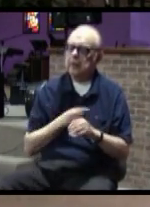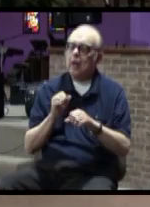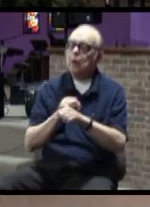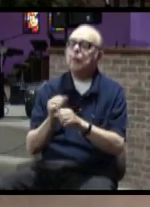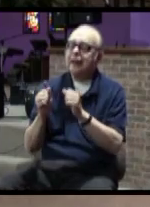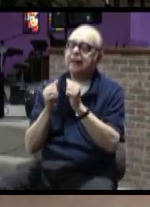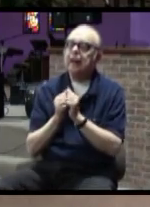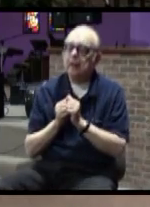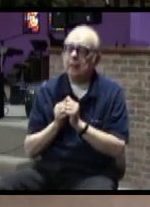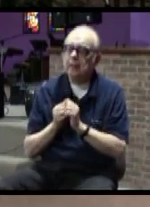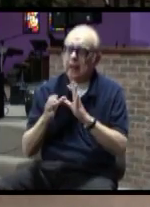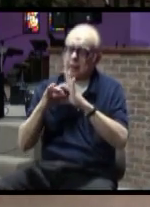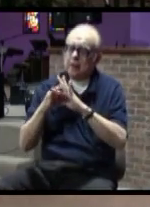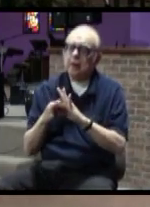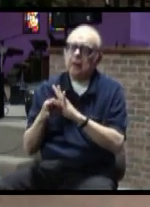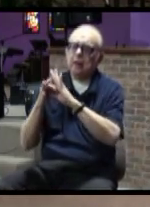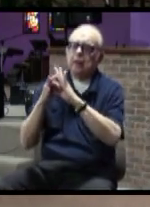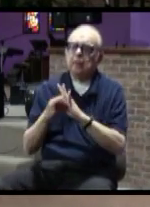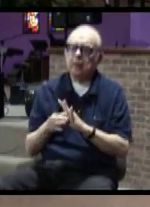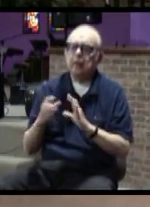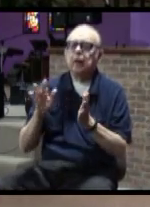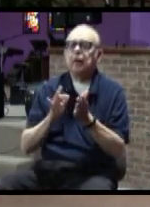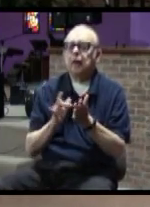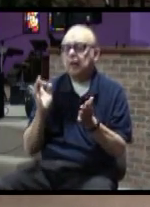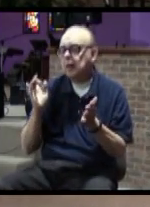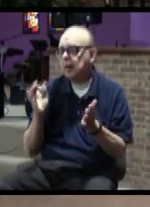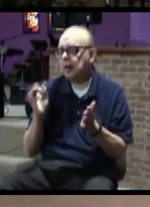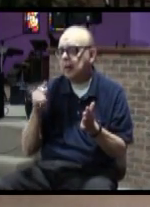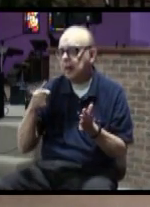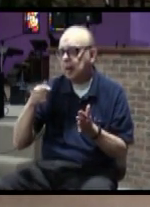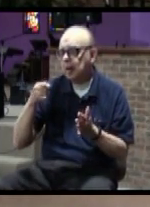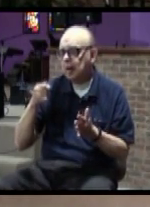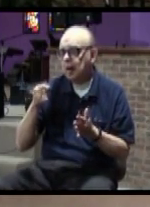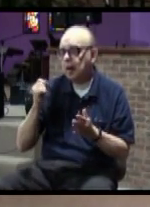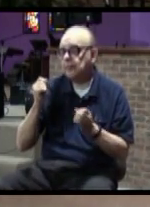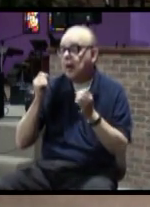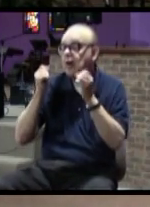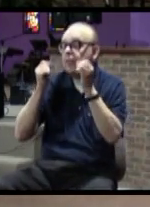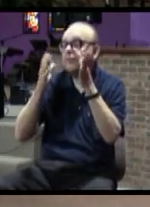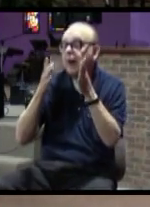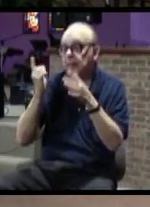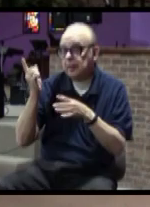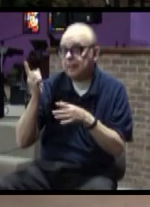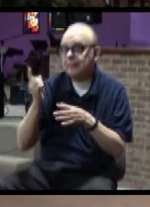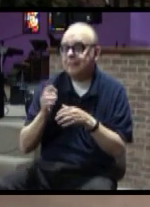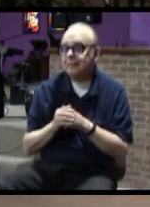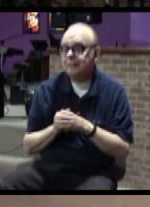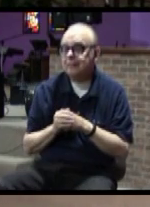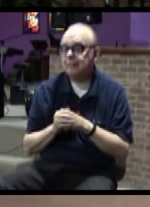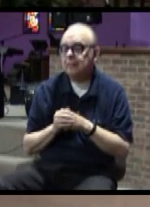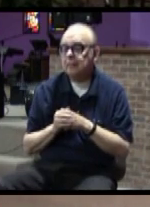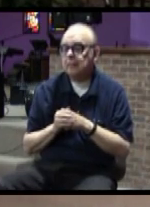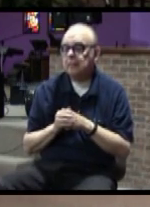The church is about us working together, joining together for the glory of the Father.